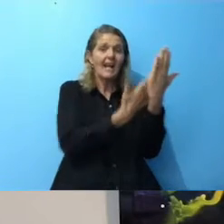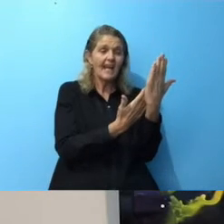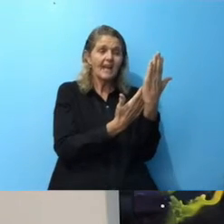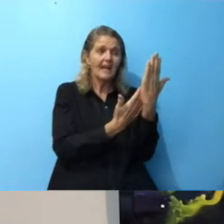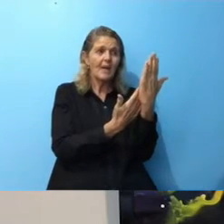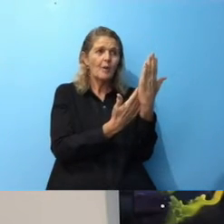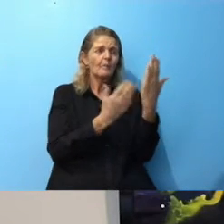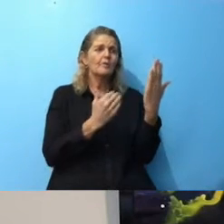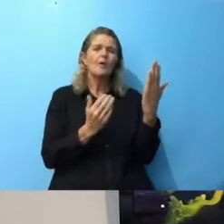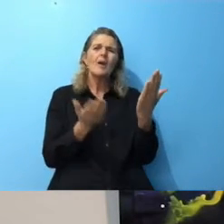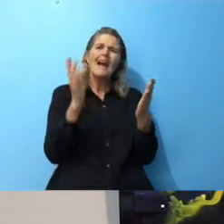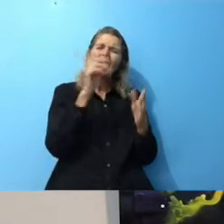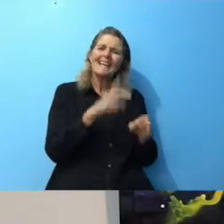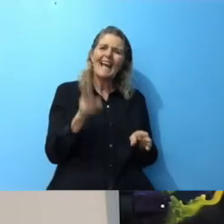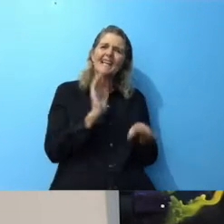put down.